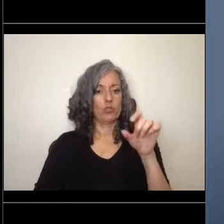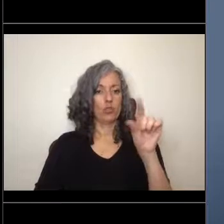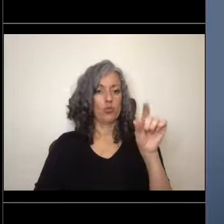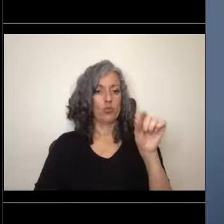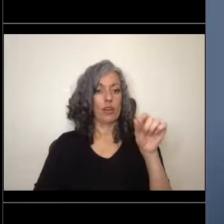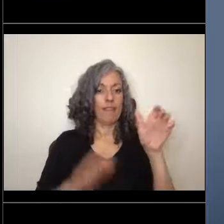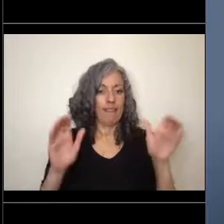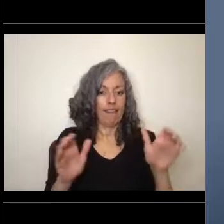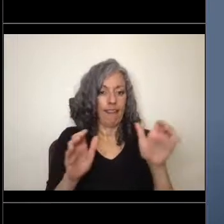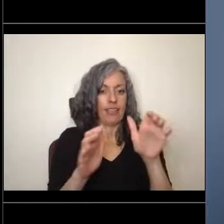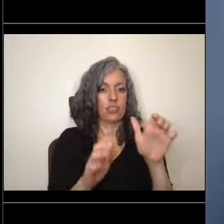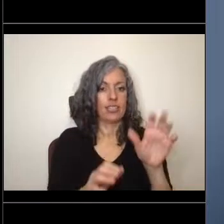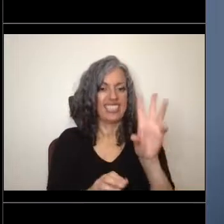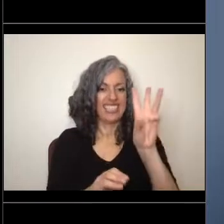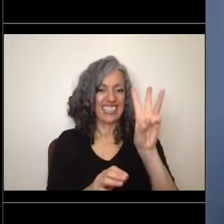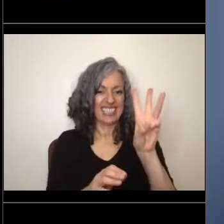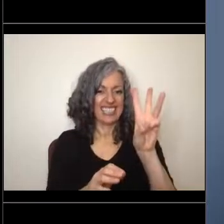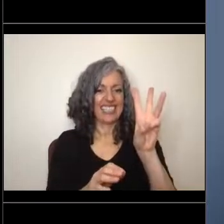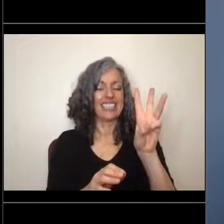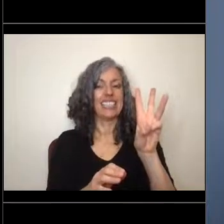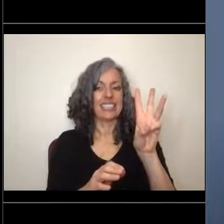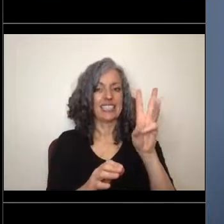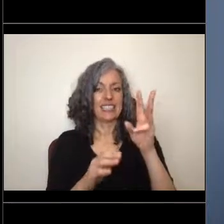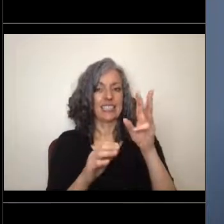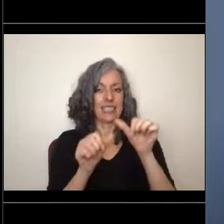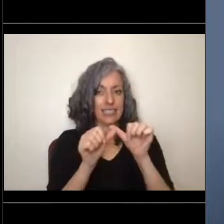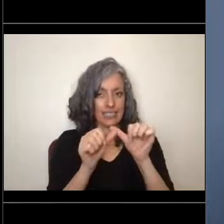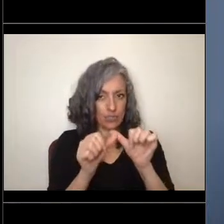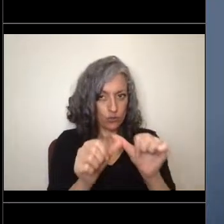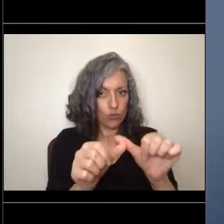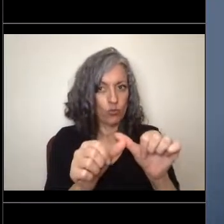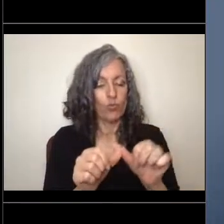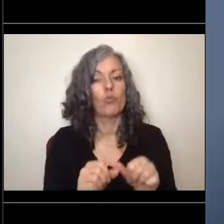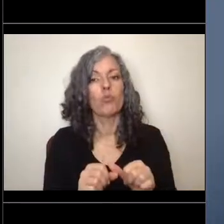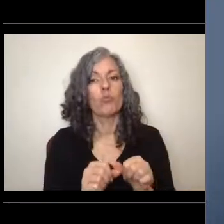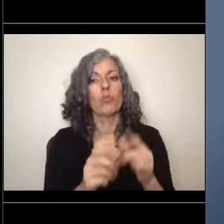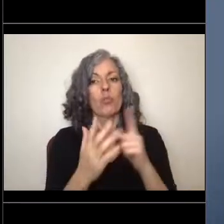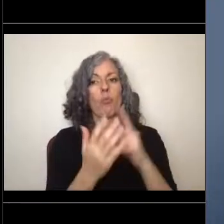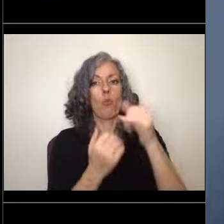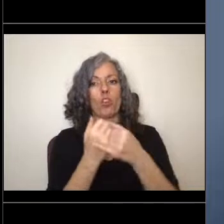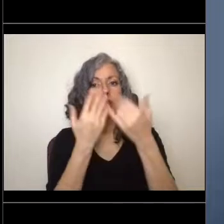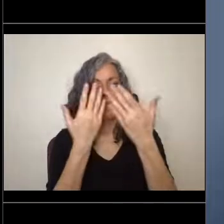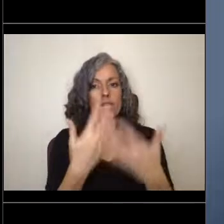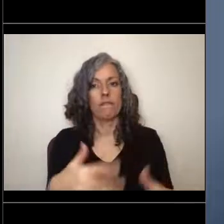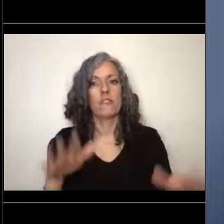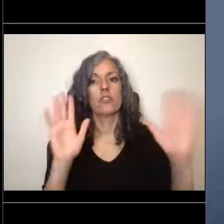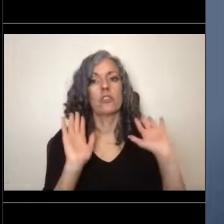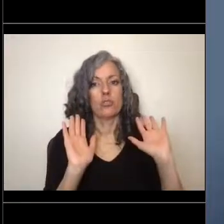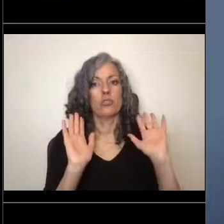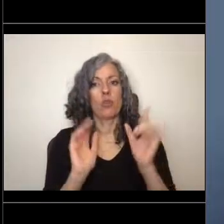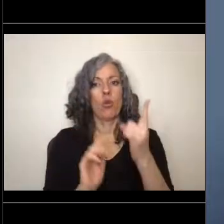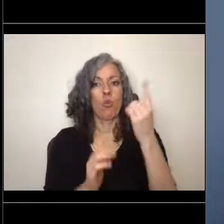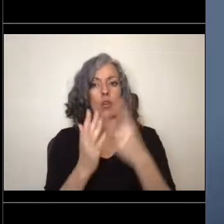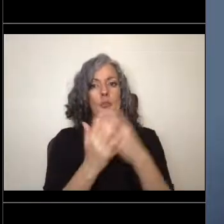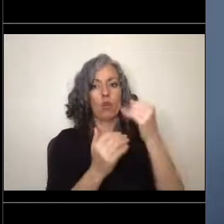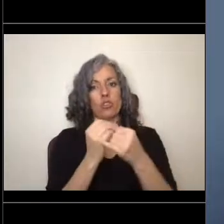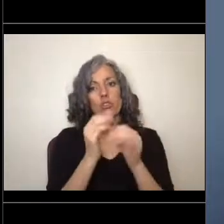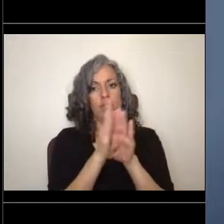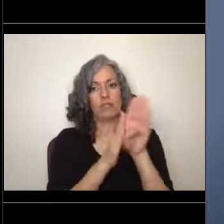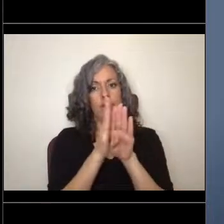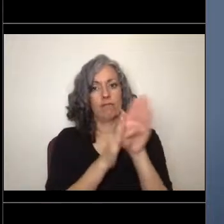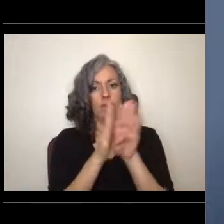6 contract award time extensions, 2 project completion time extensions, and 1 project development expenditure